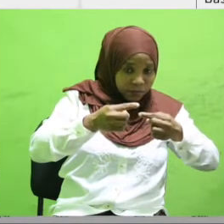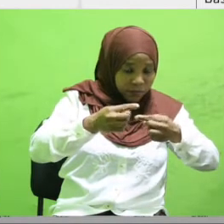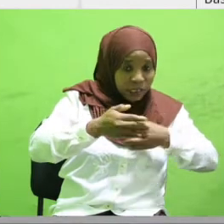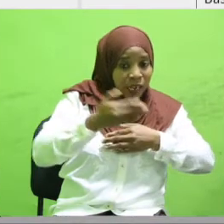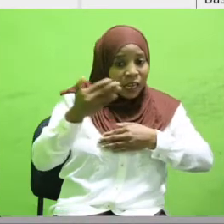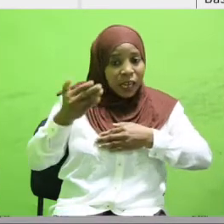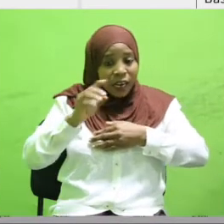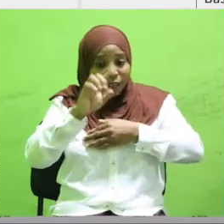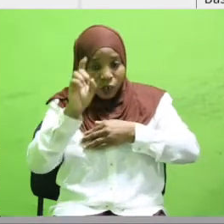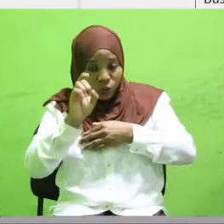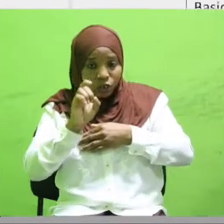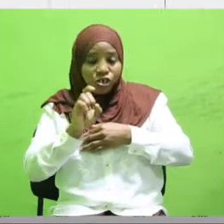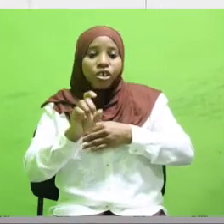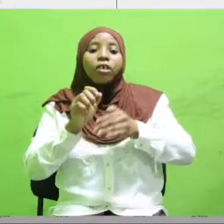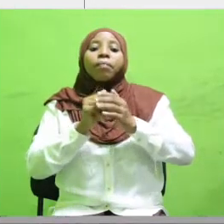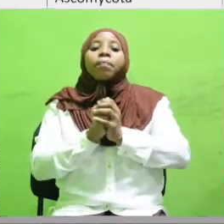where we are told